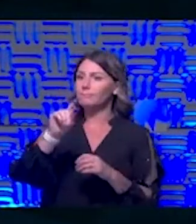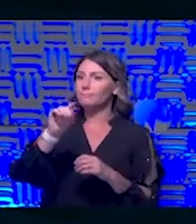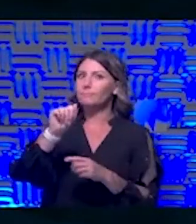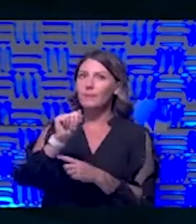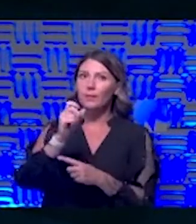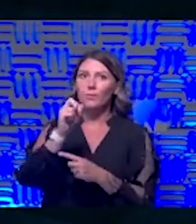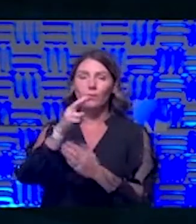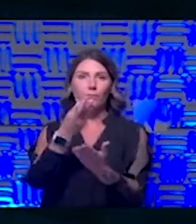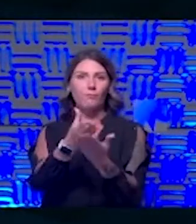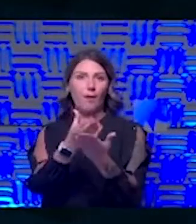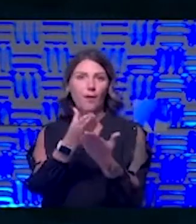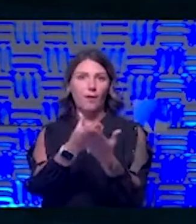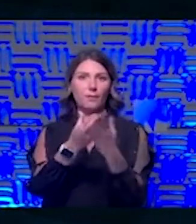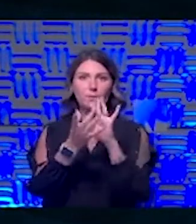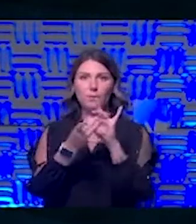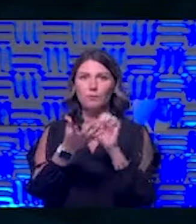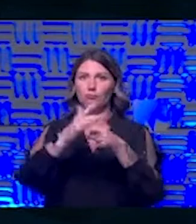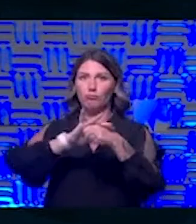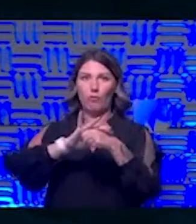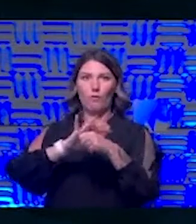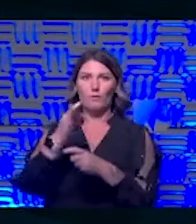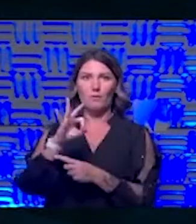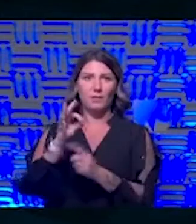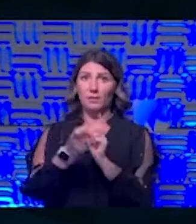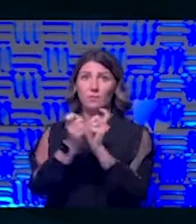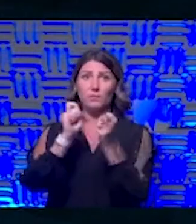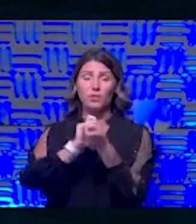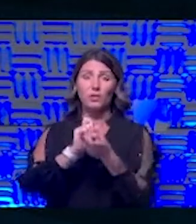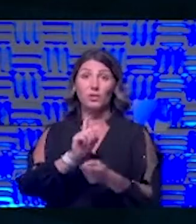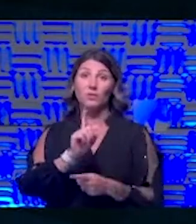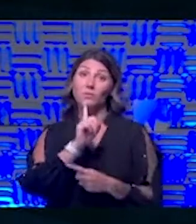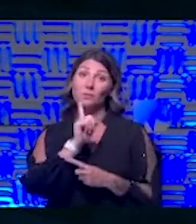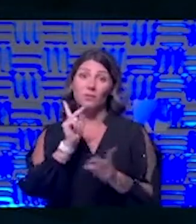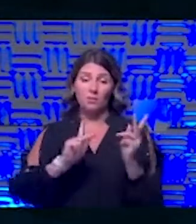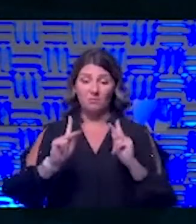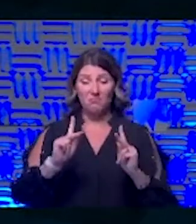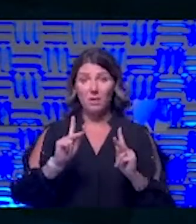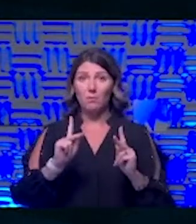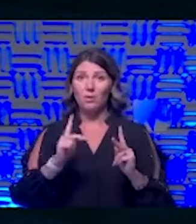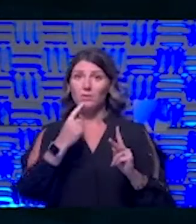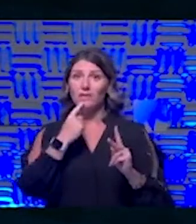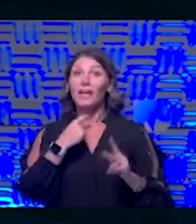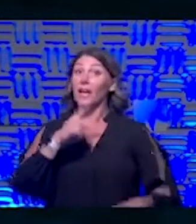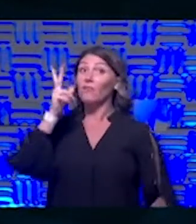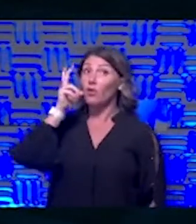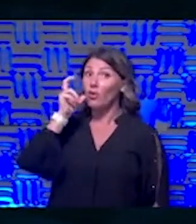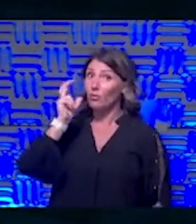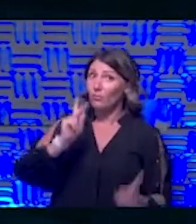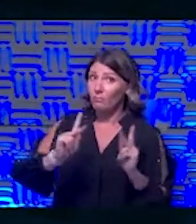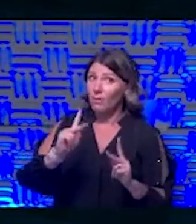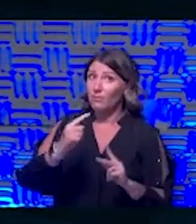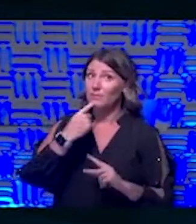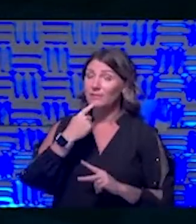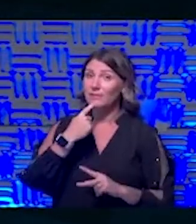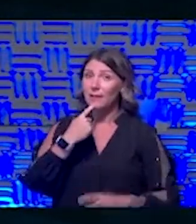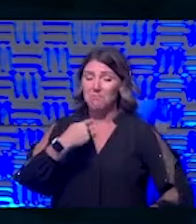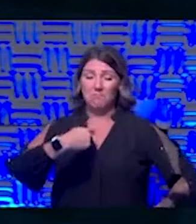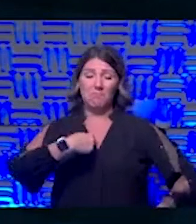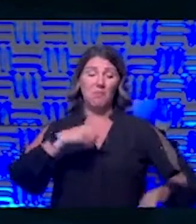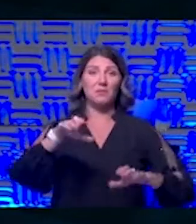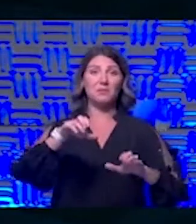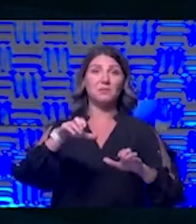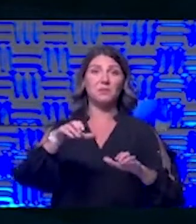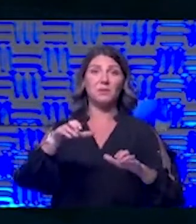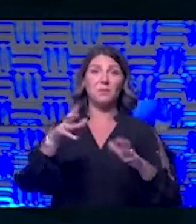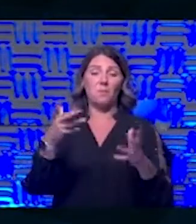have changed. I think people hit kind of a point where they said, and I've heard people actually say this, I did what I was supposed